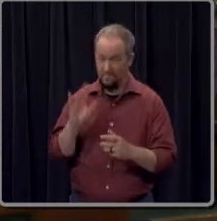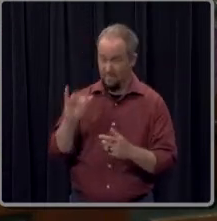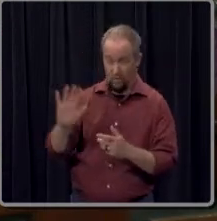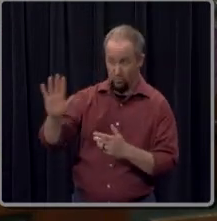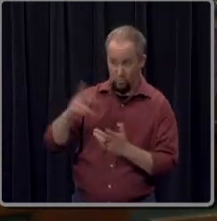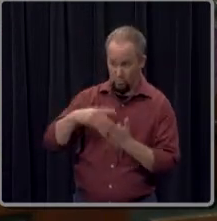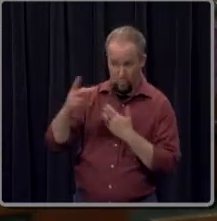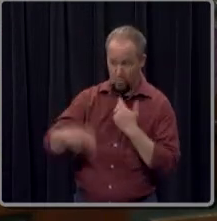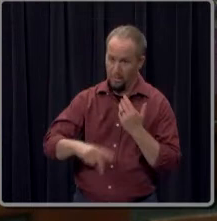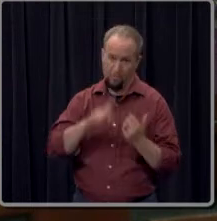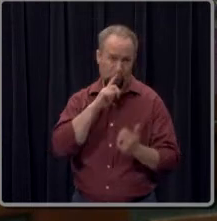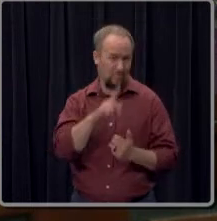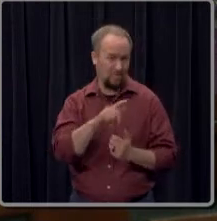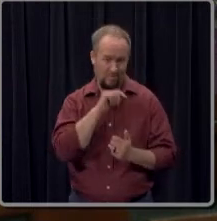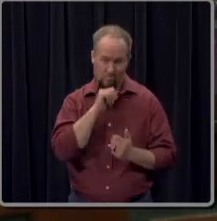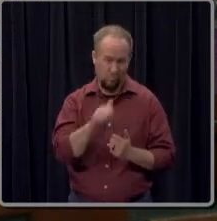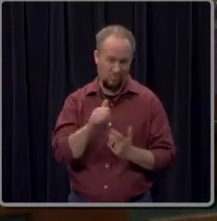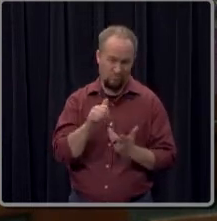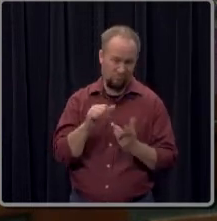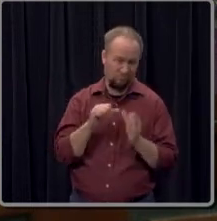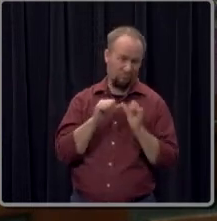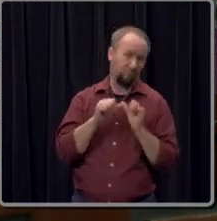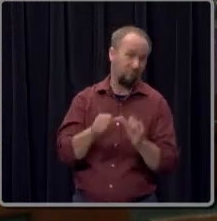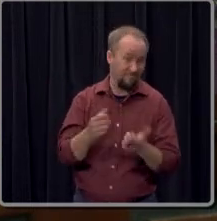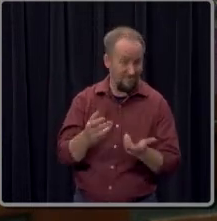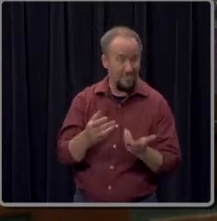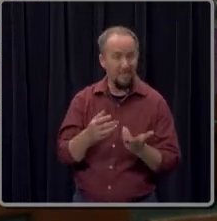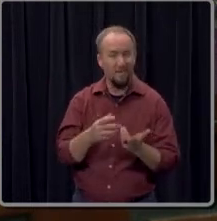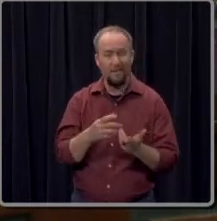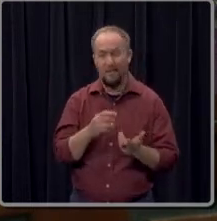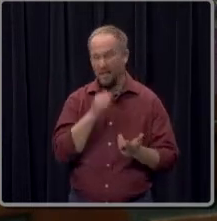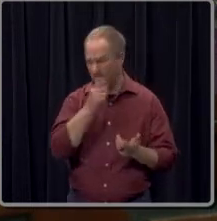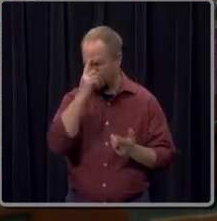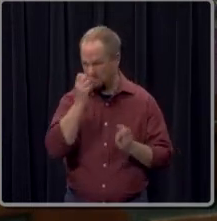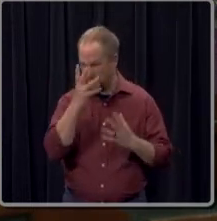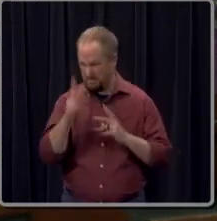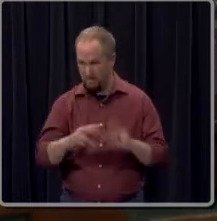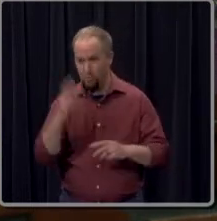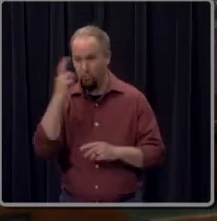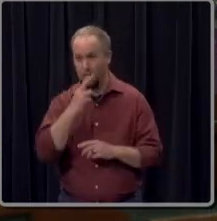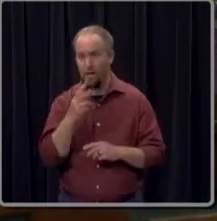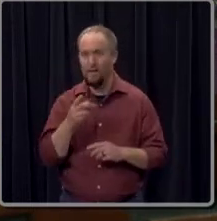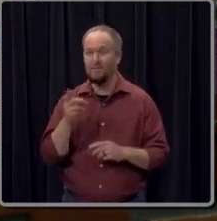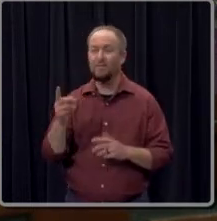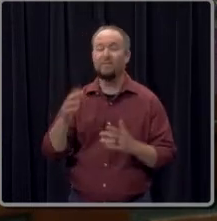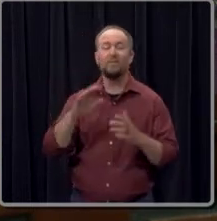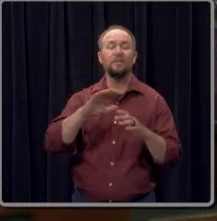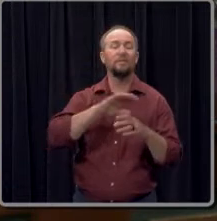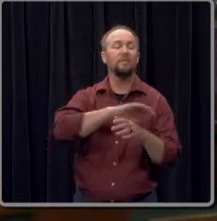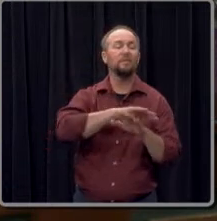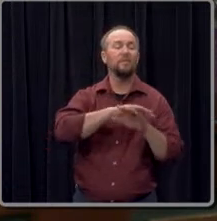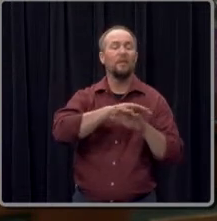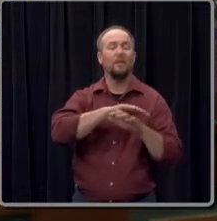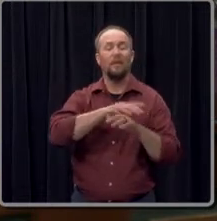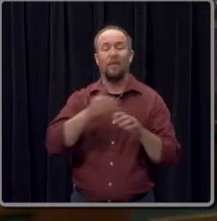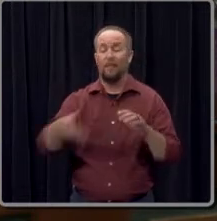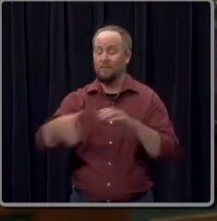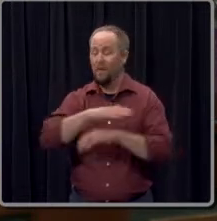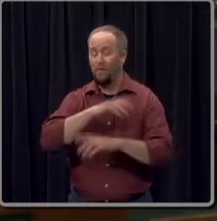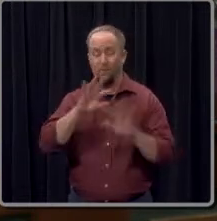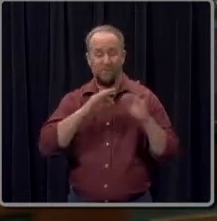program would not really exist. And I don't think a lot of people realize this covers families in Blue Valley. I mean, she said